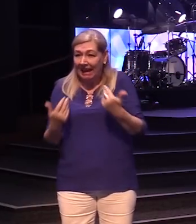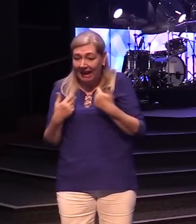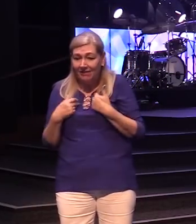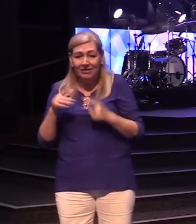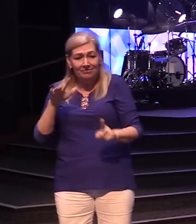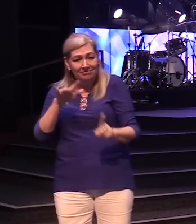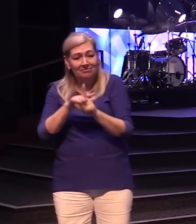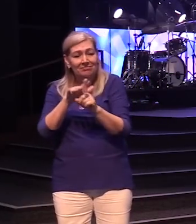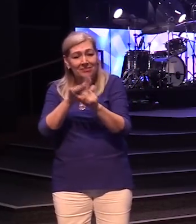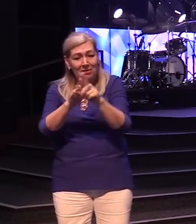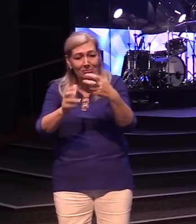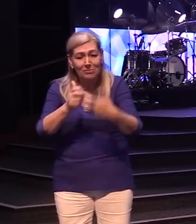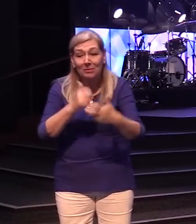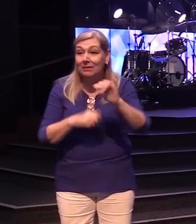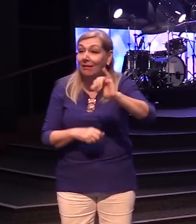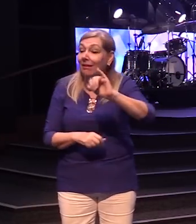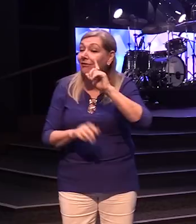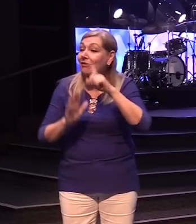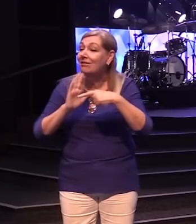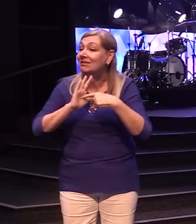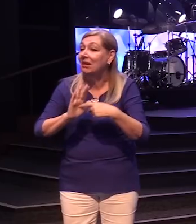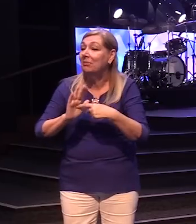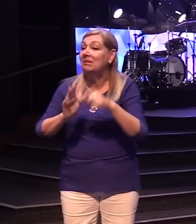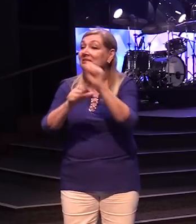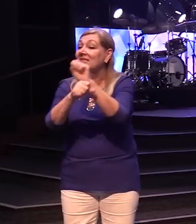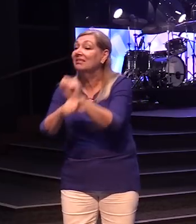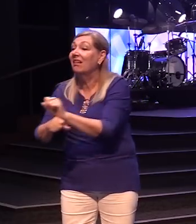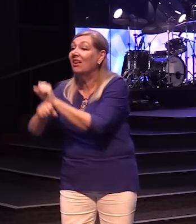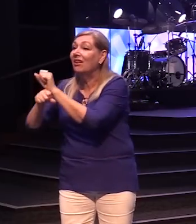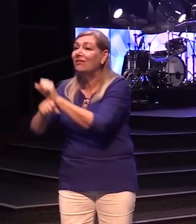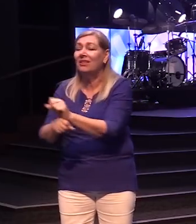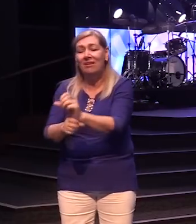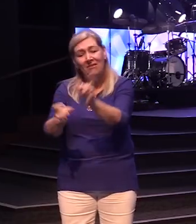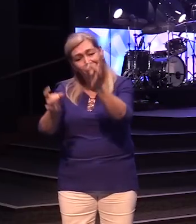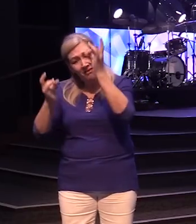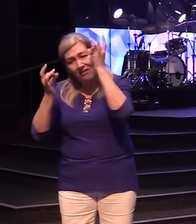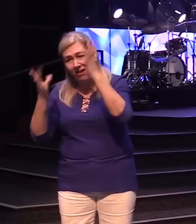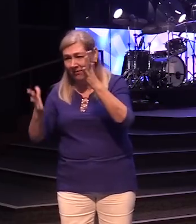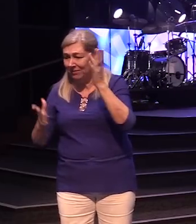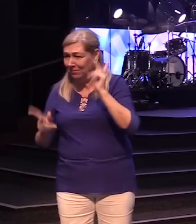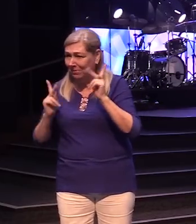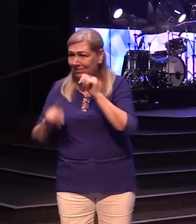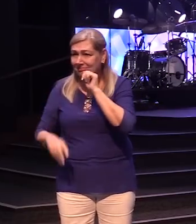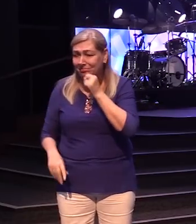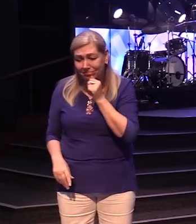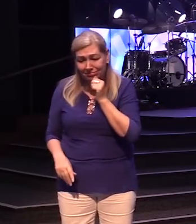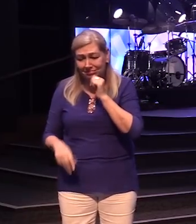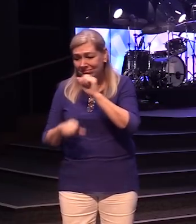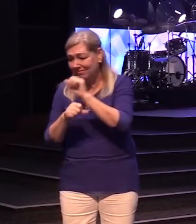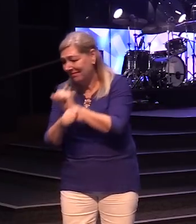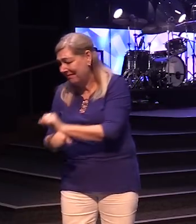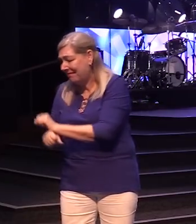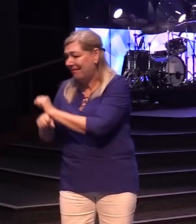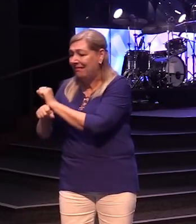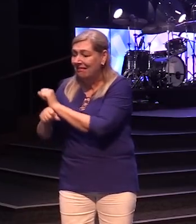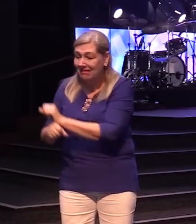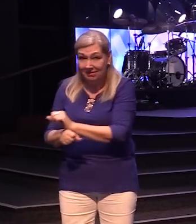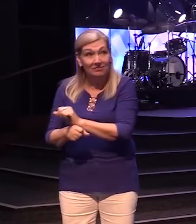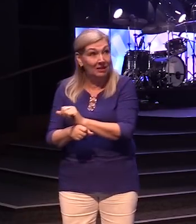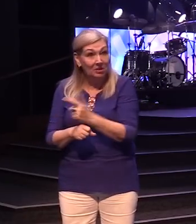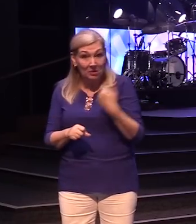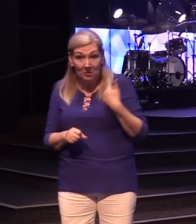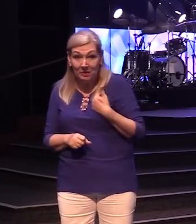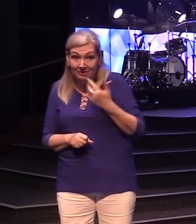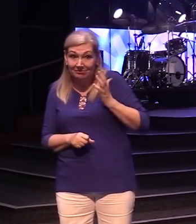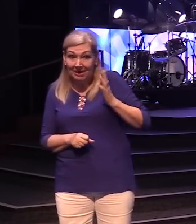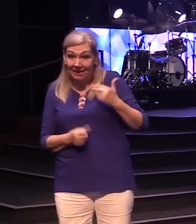out. Slavery, for example, at a terrible cost. Slavery was ended in this country